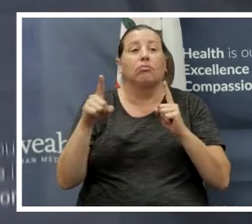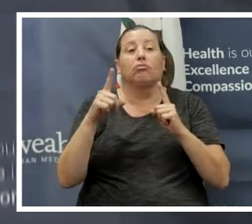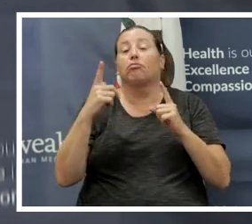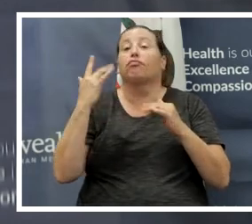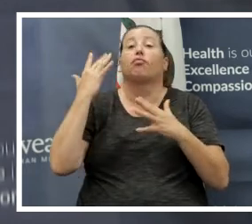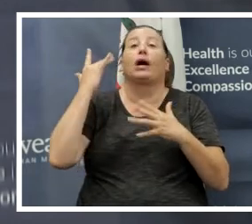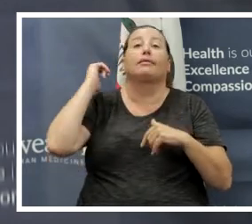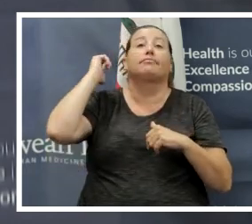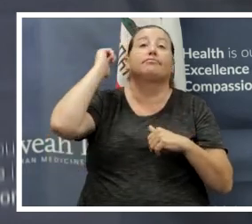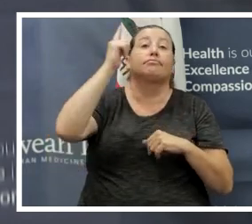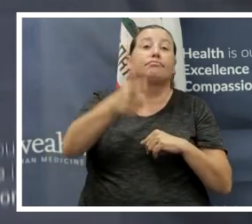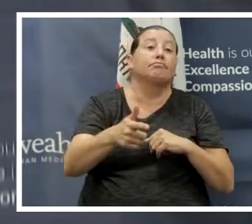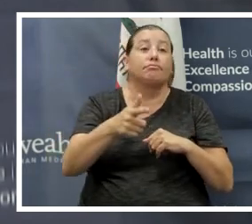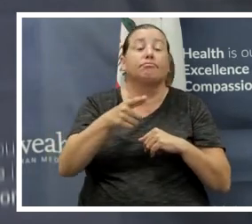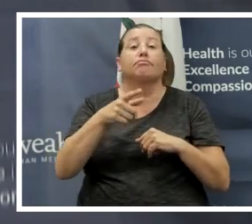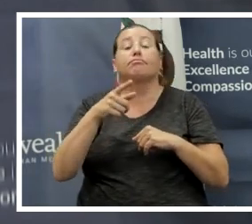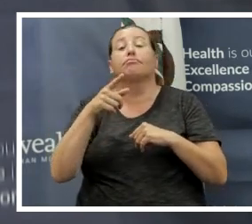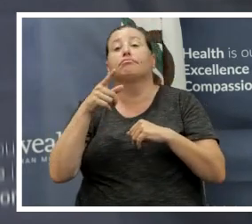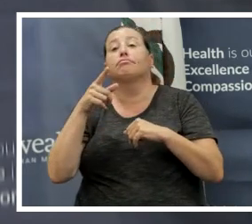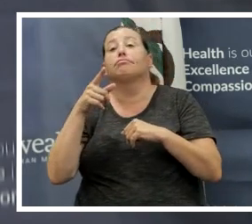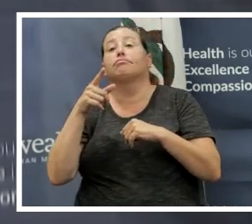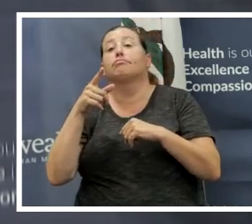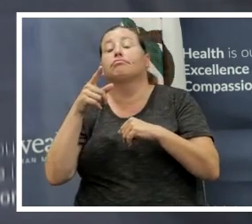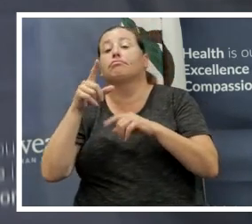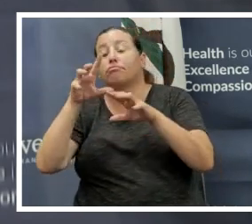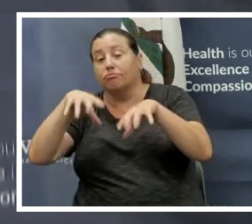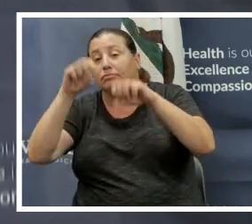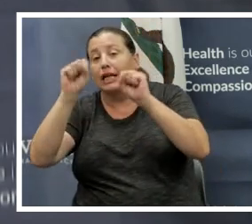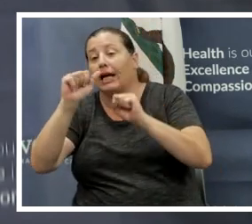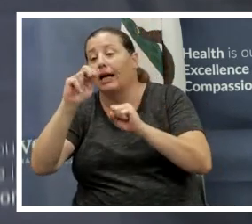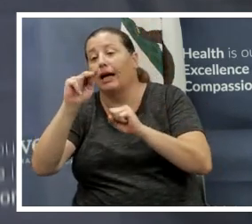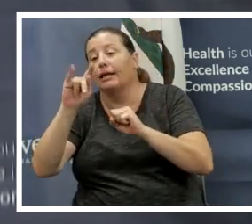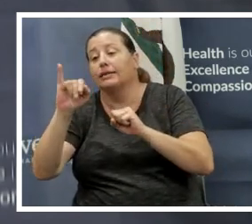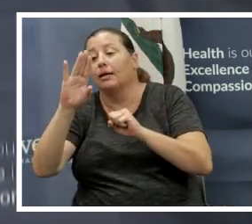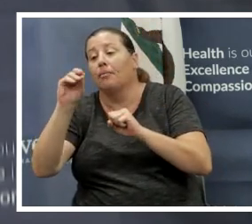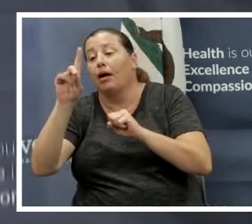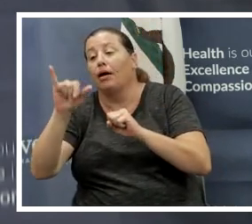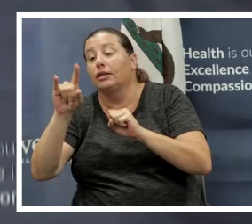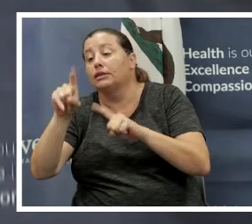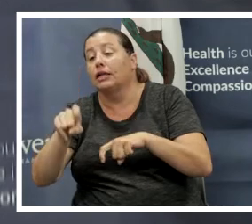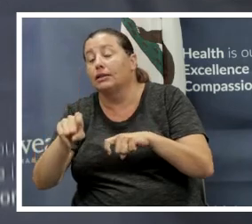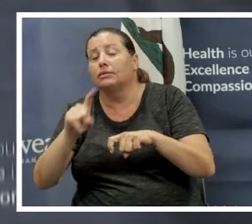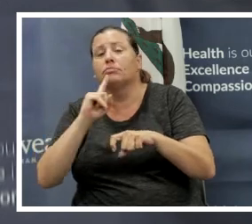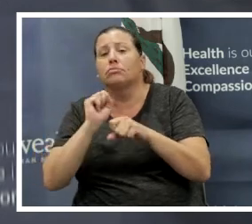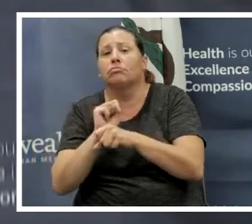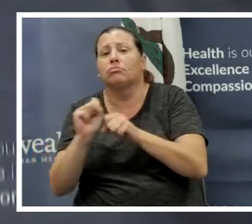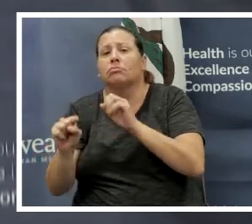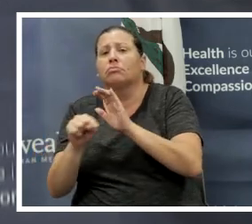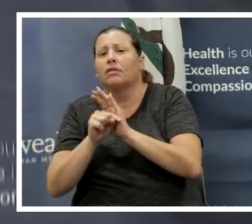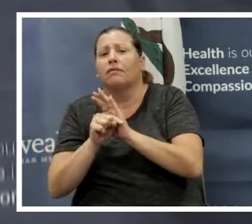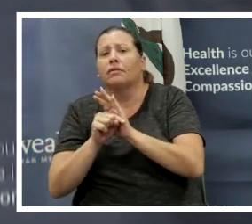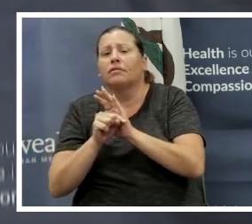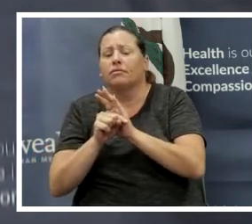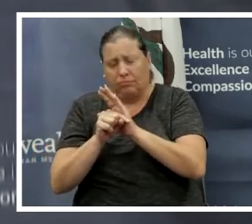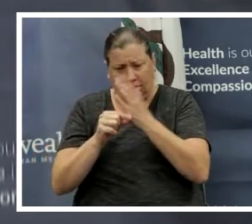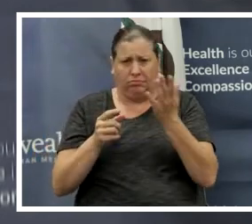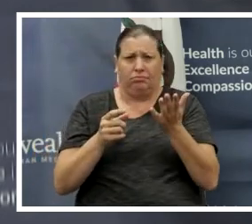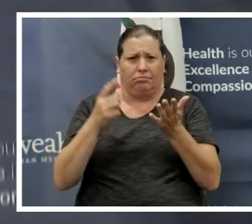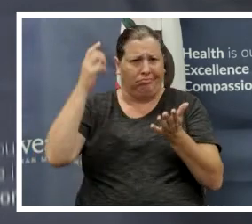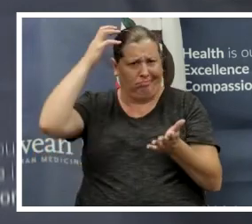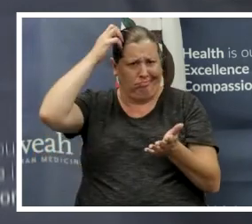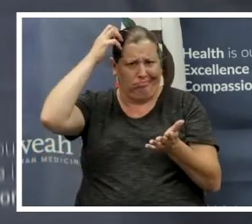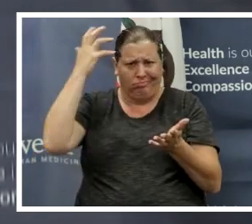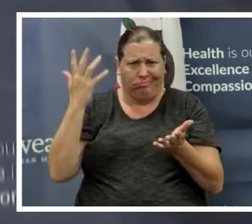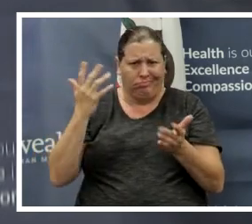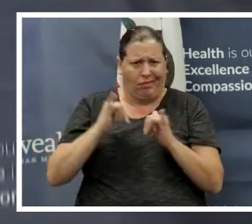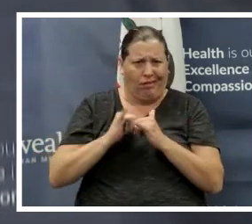antibody test and tested negative. And we're scratching our head. So either some people don't develop antibodies,